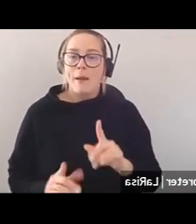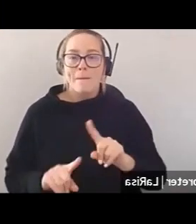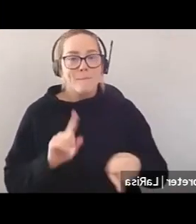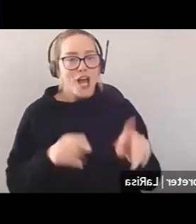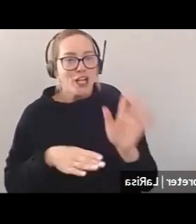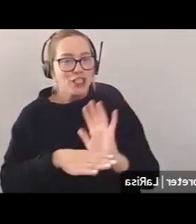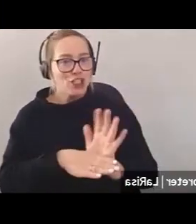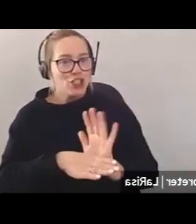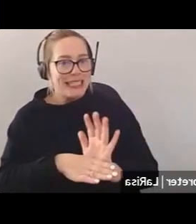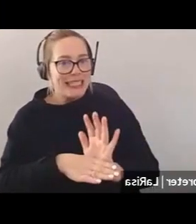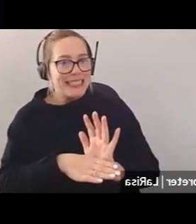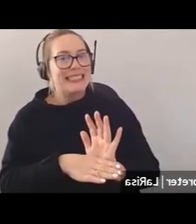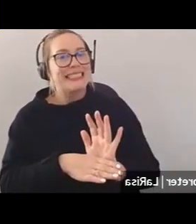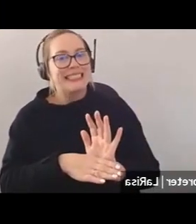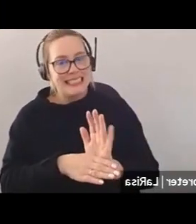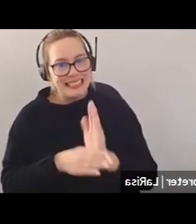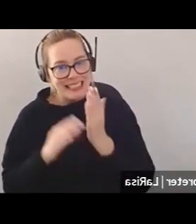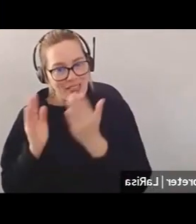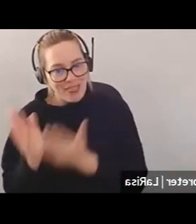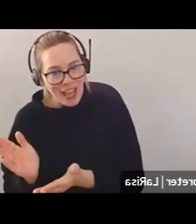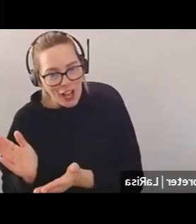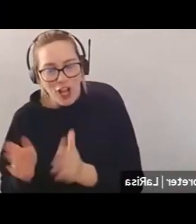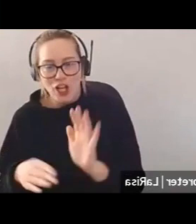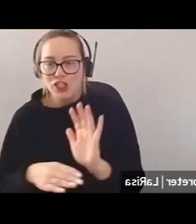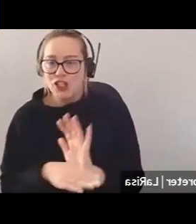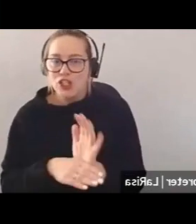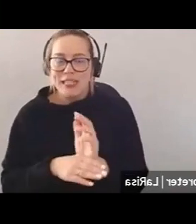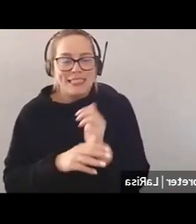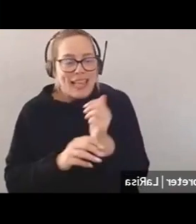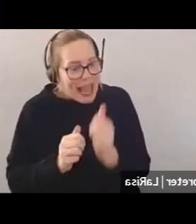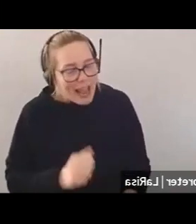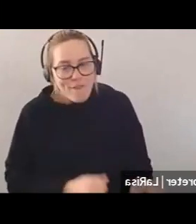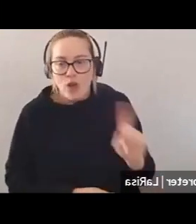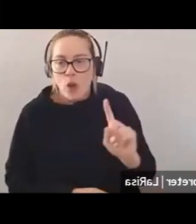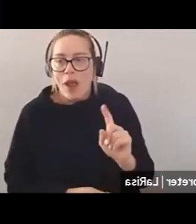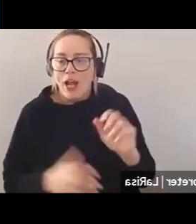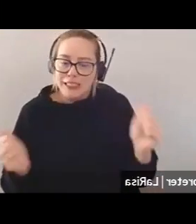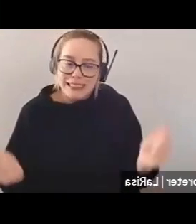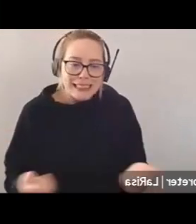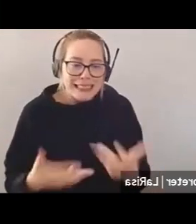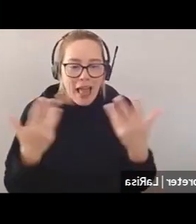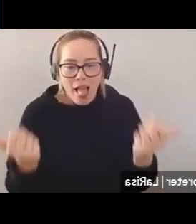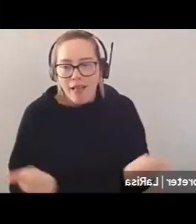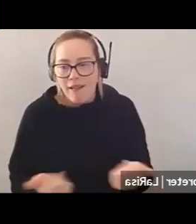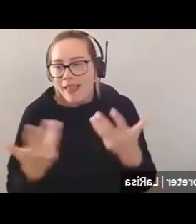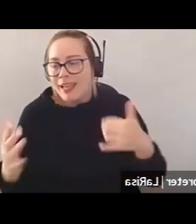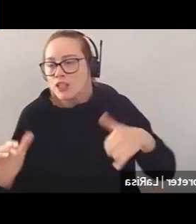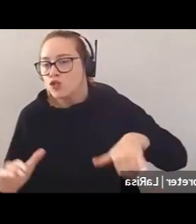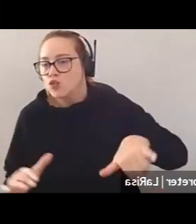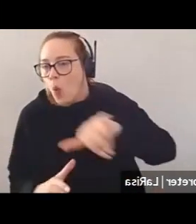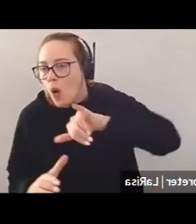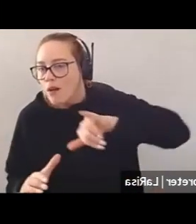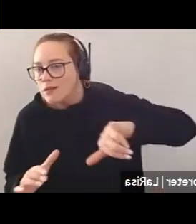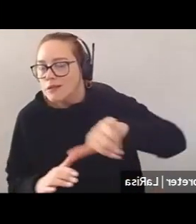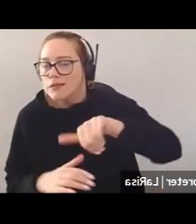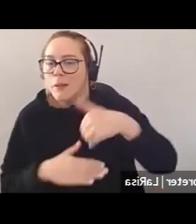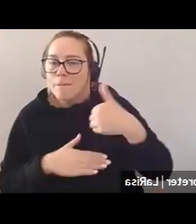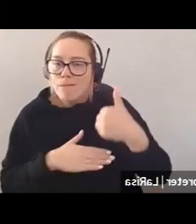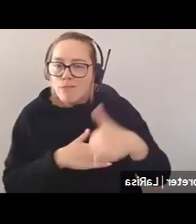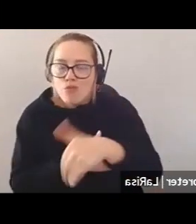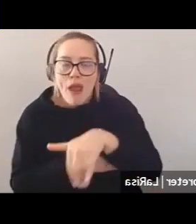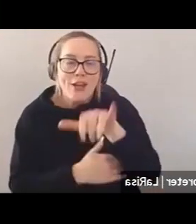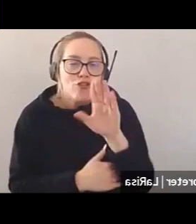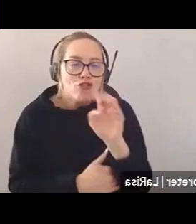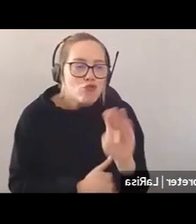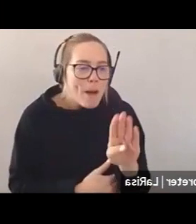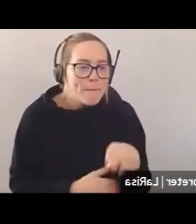item. It might be vegetarian items, and there might be cheese in there. Cheese is everywhere. Cheese is on salads.